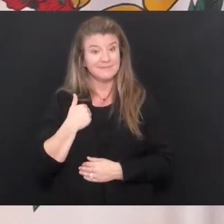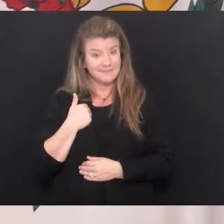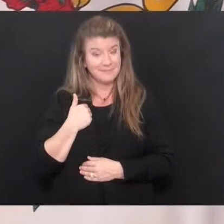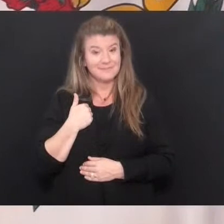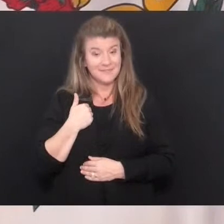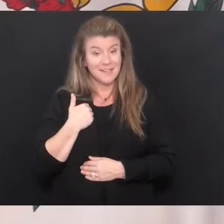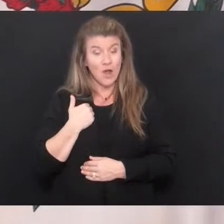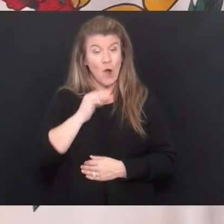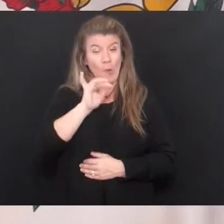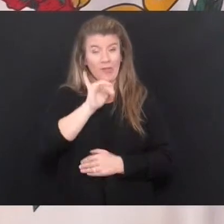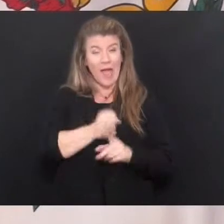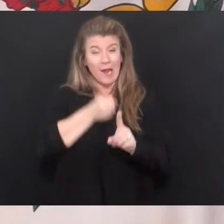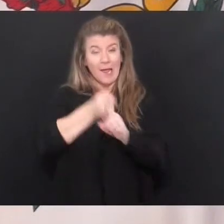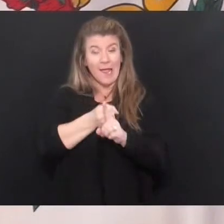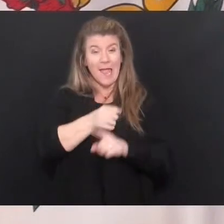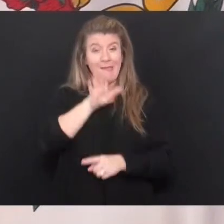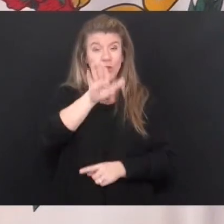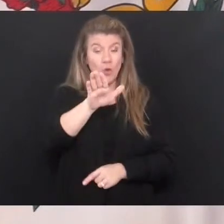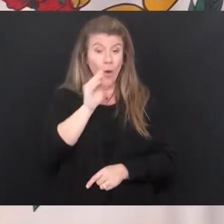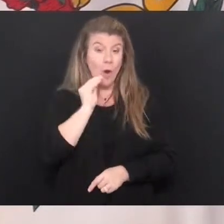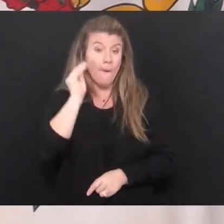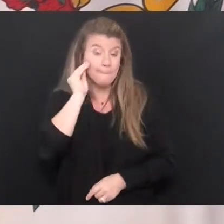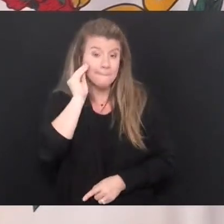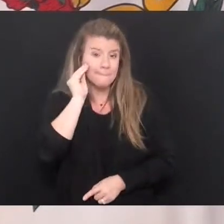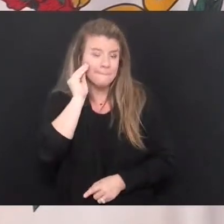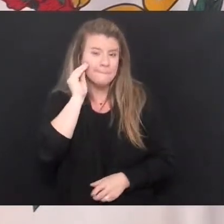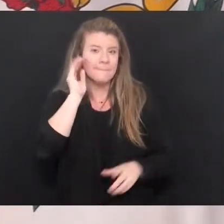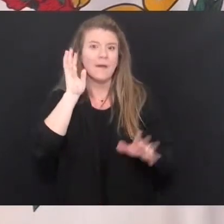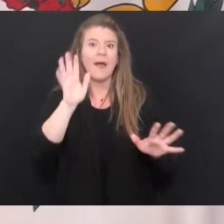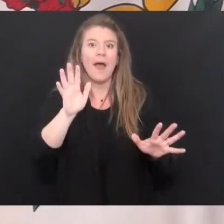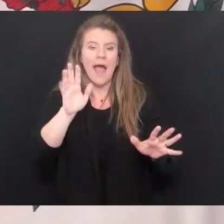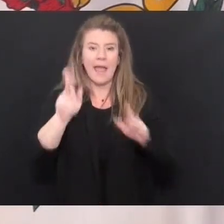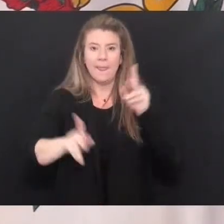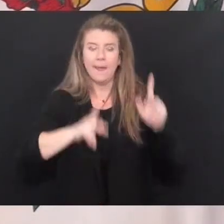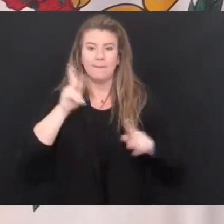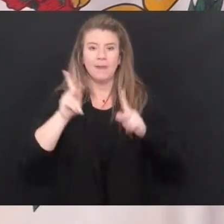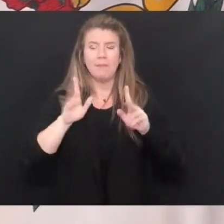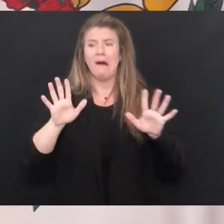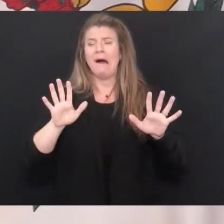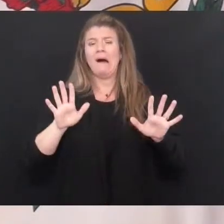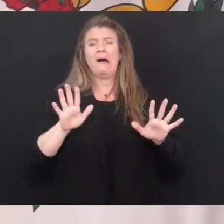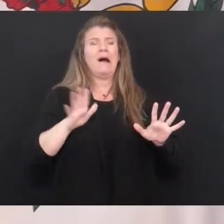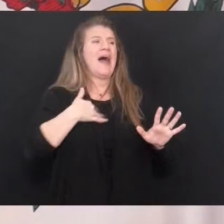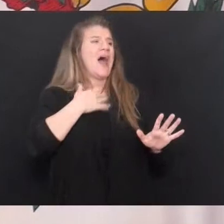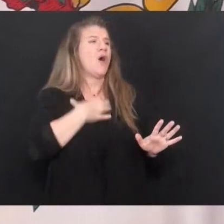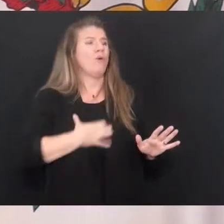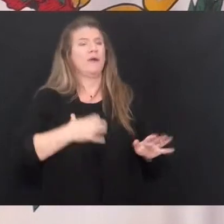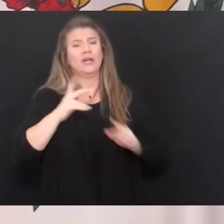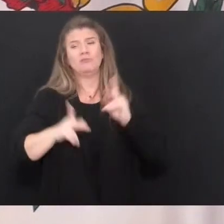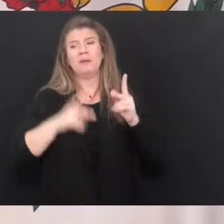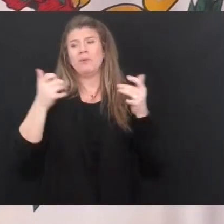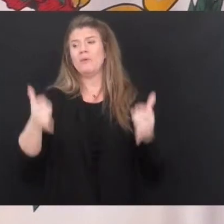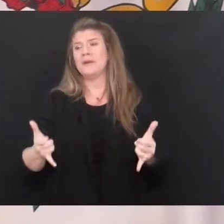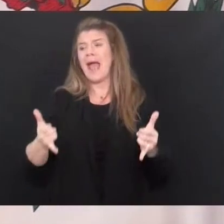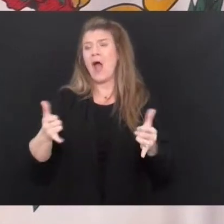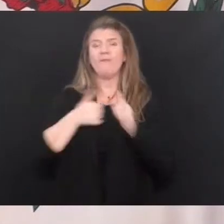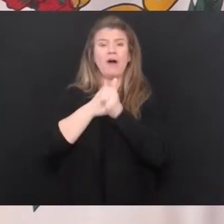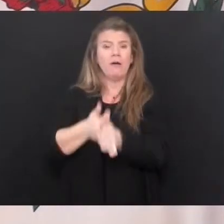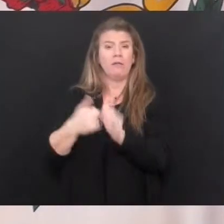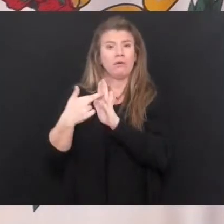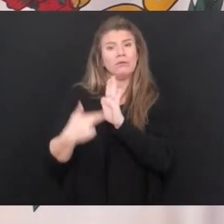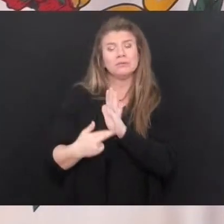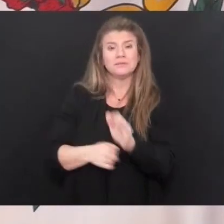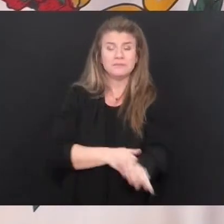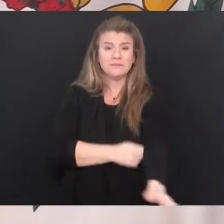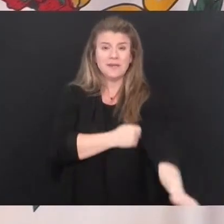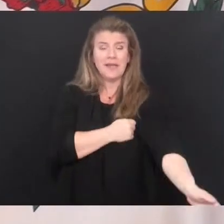did, then we heard this over and over. Oh, I wish people would now hear me.